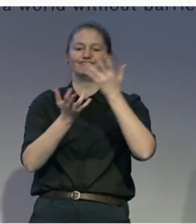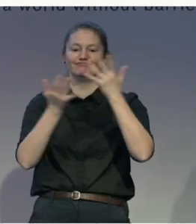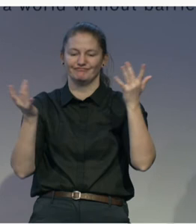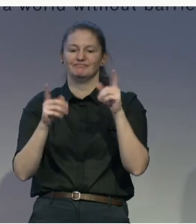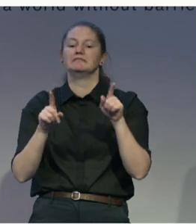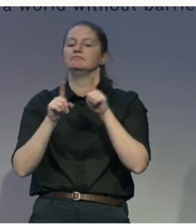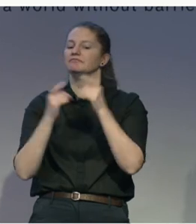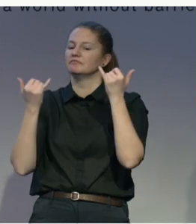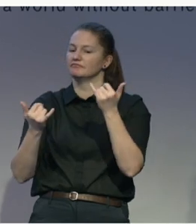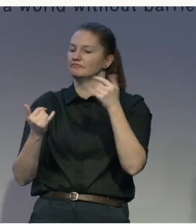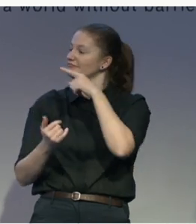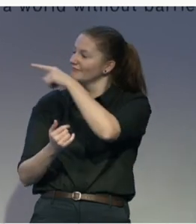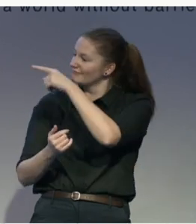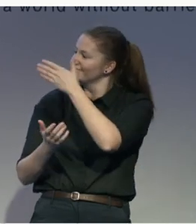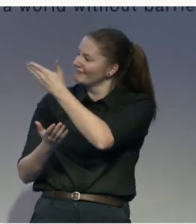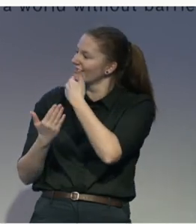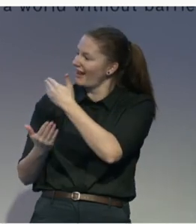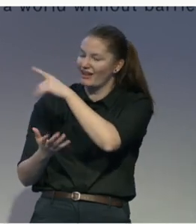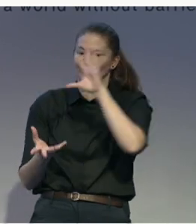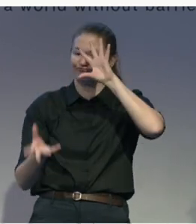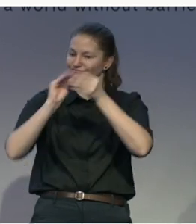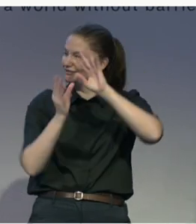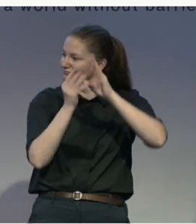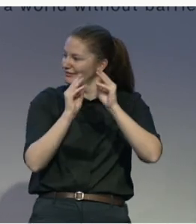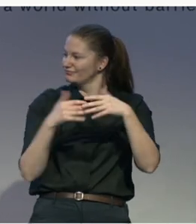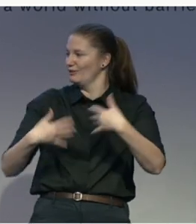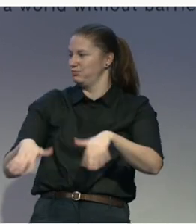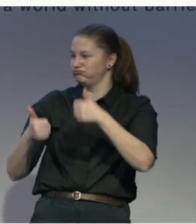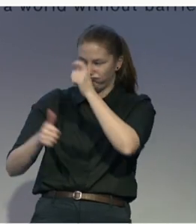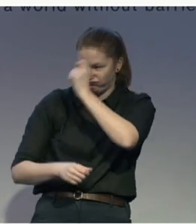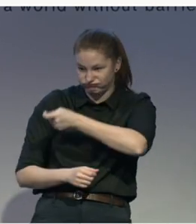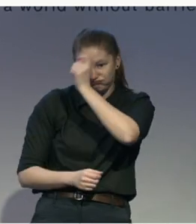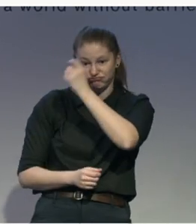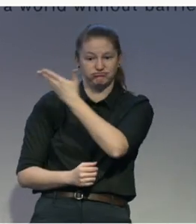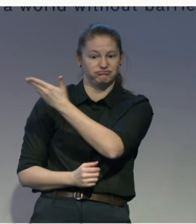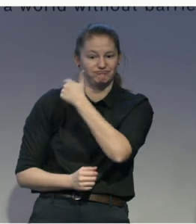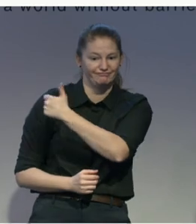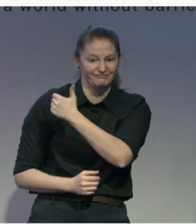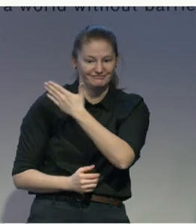very good concept in these kind of events. Someone steps in the room at the middle of the panel. Thank you.